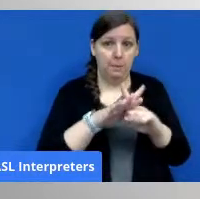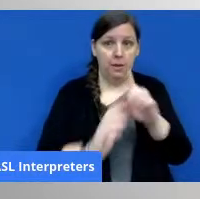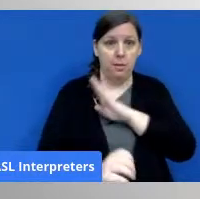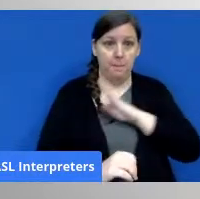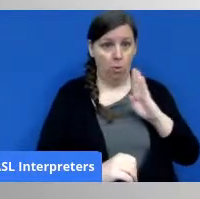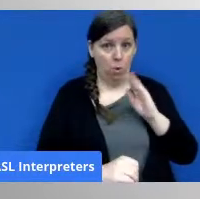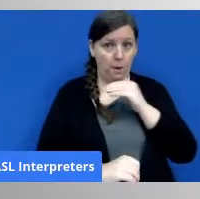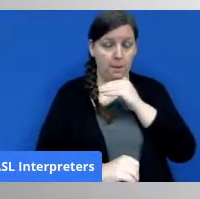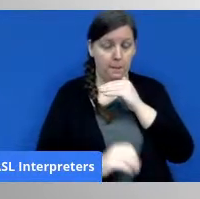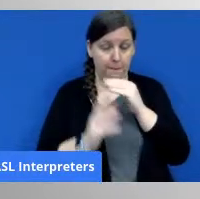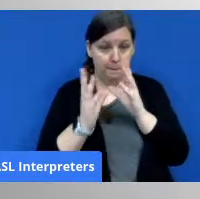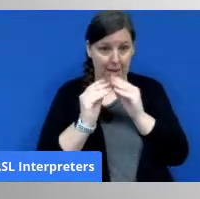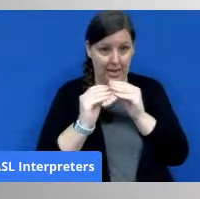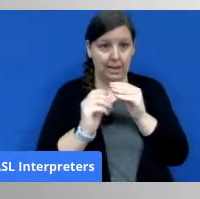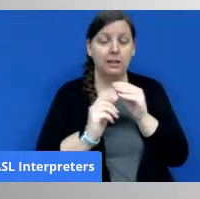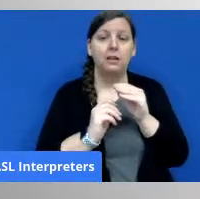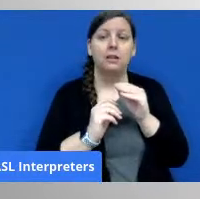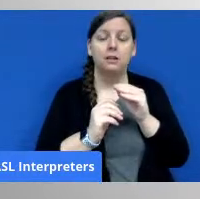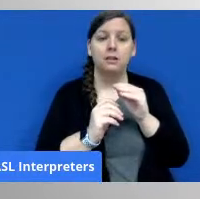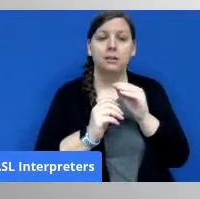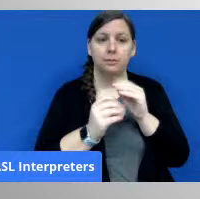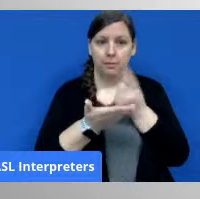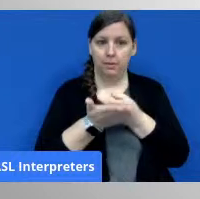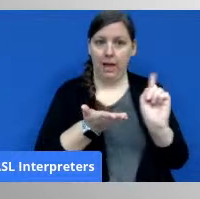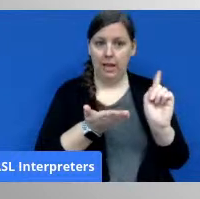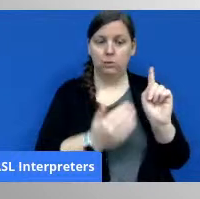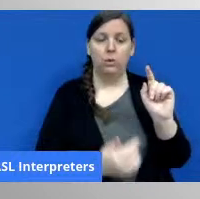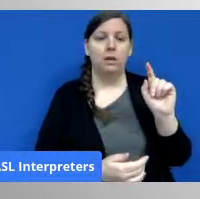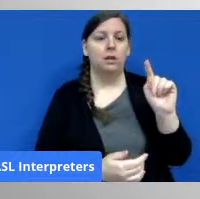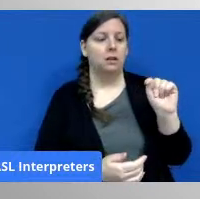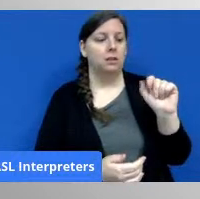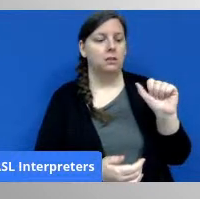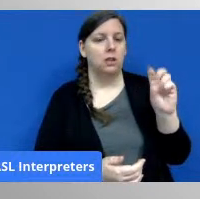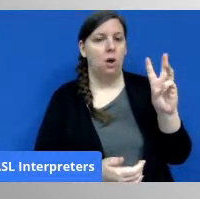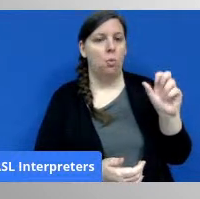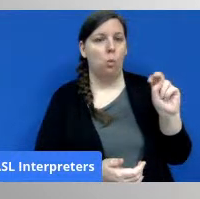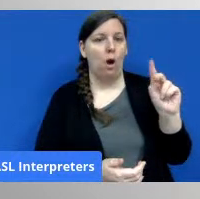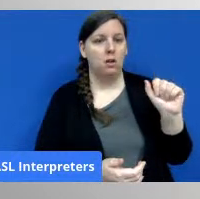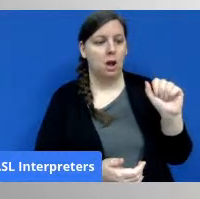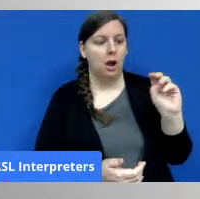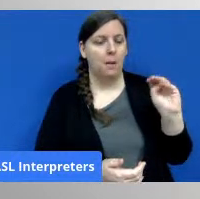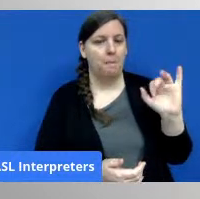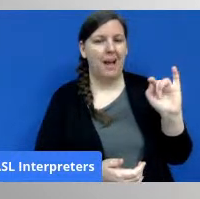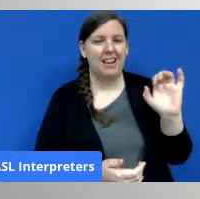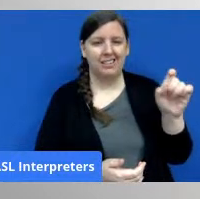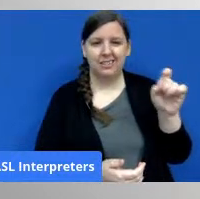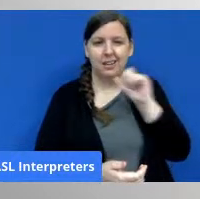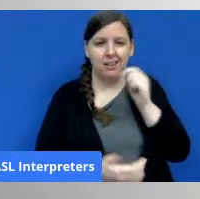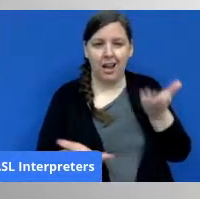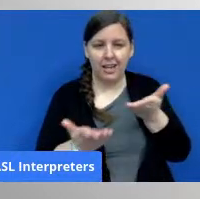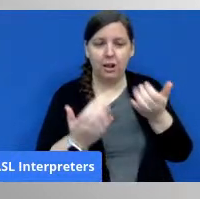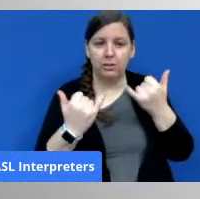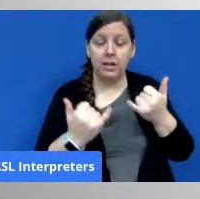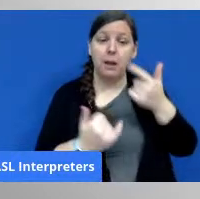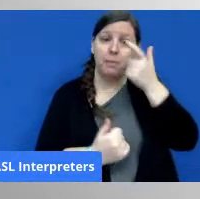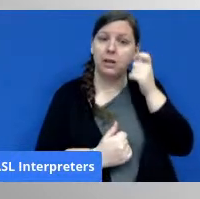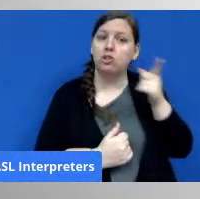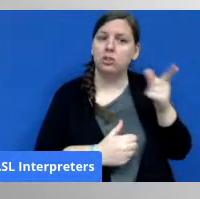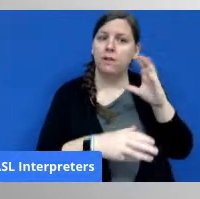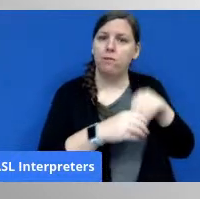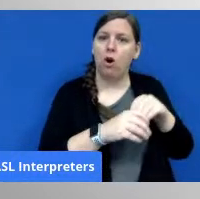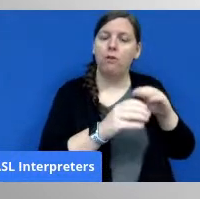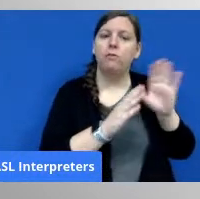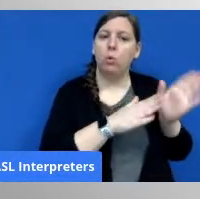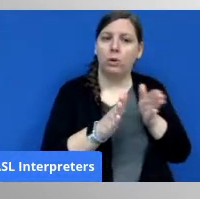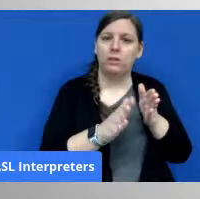last week, Tawana Maddox, who could not be here today because of her organization, which is